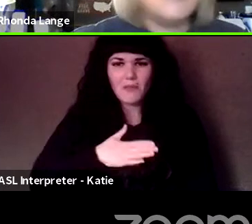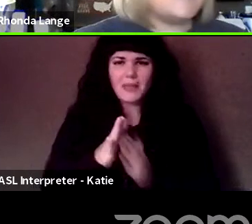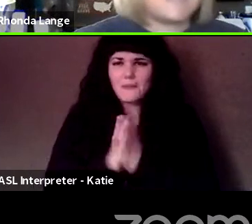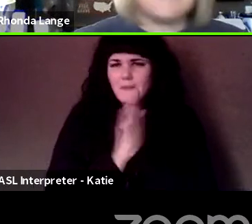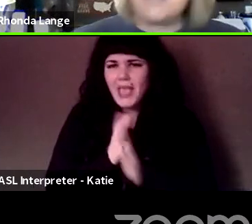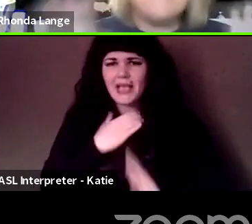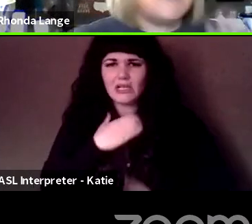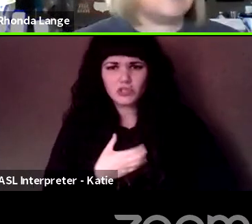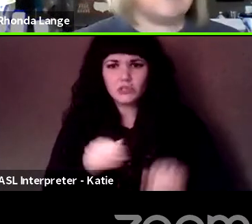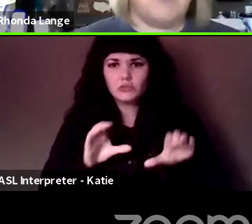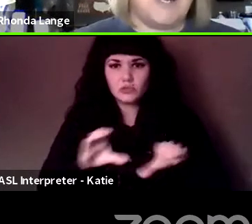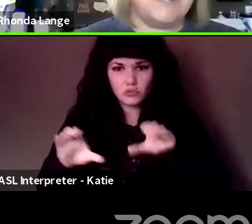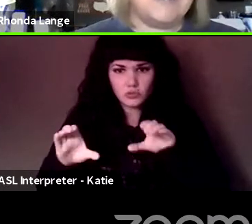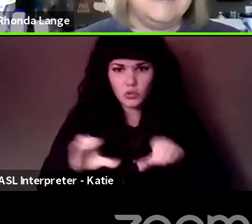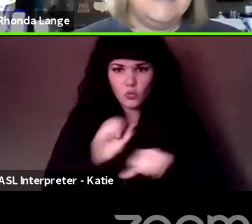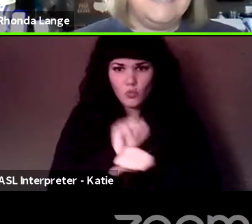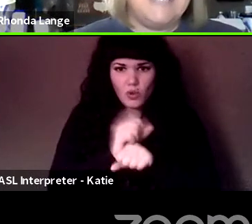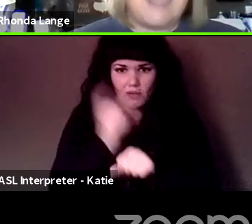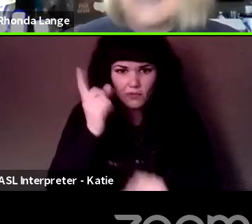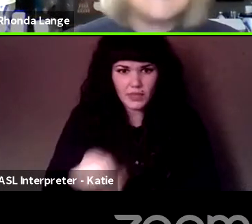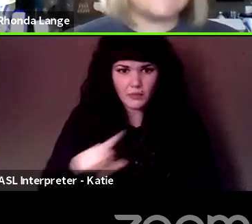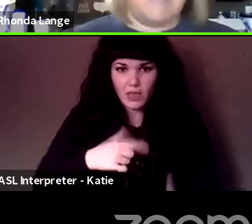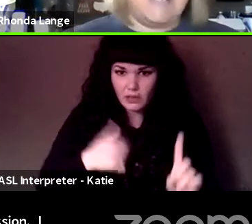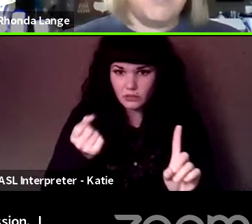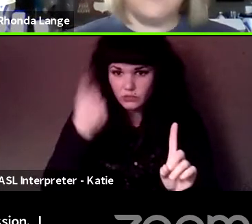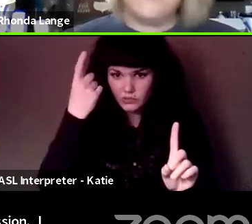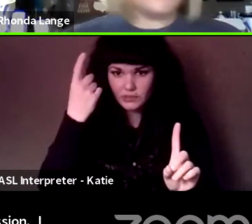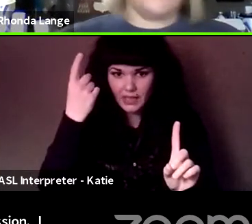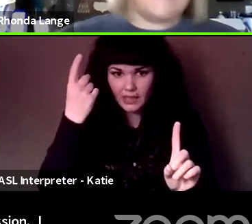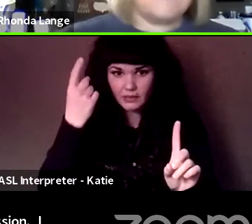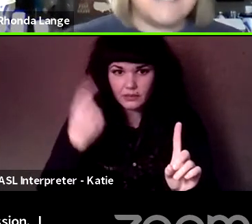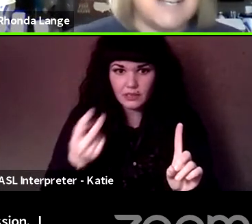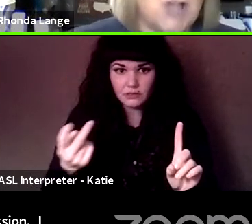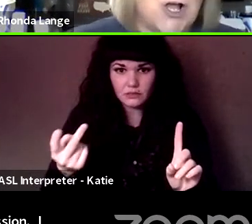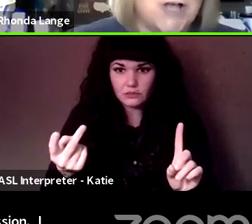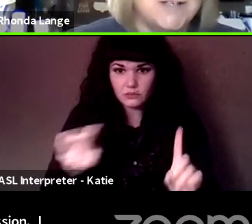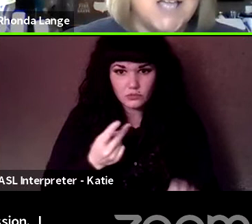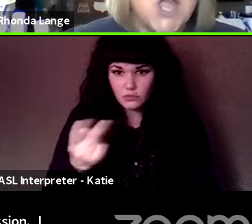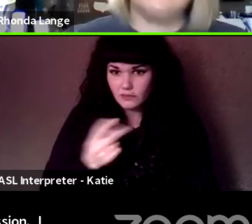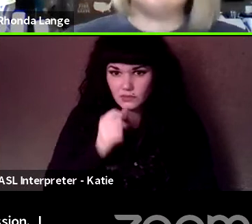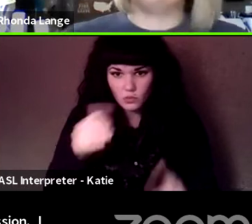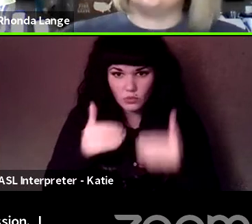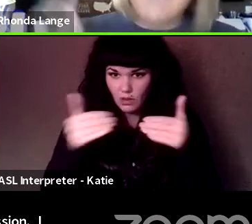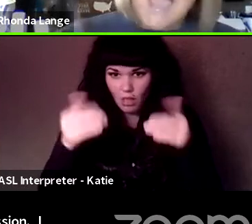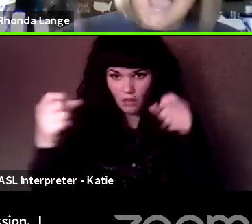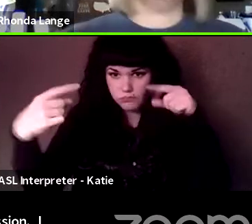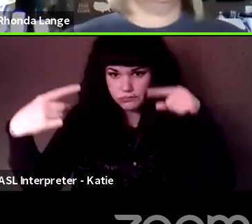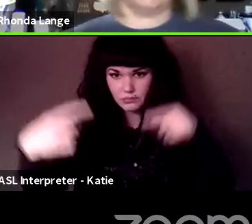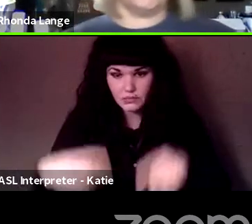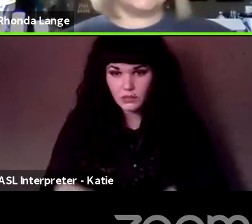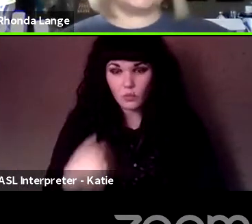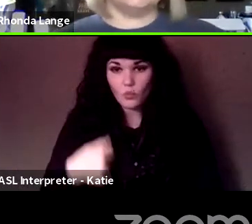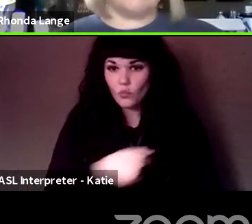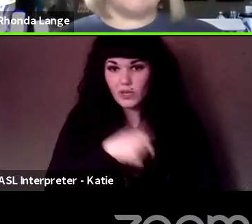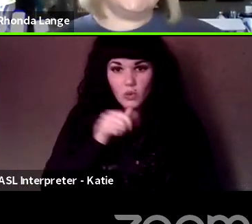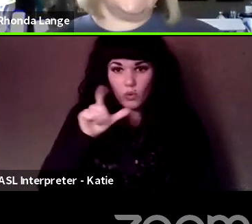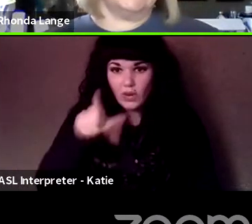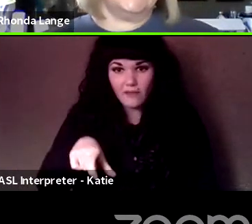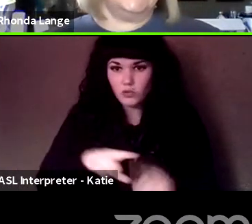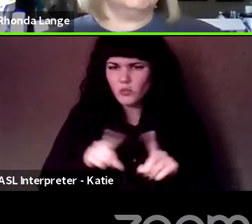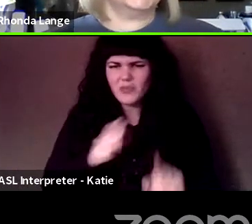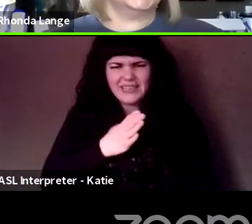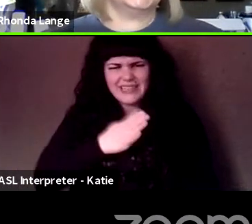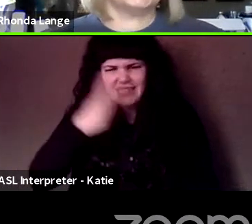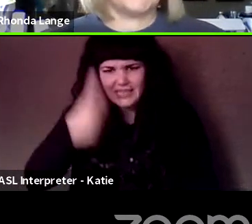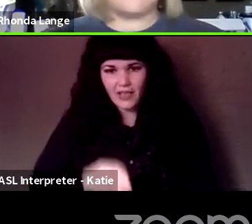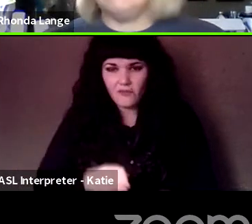know you and I are vinegar and water. That's fine. We don't have to get along, but don't ever question my